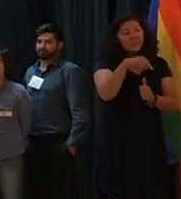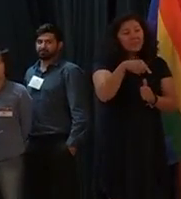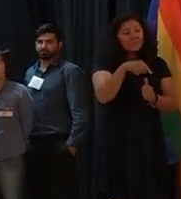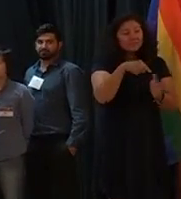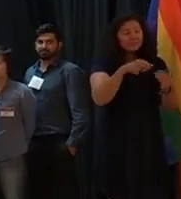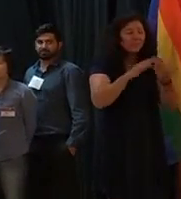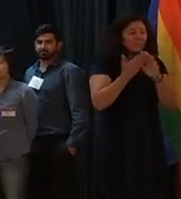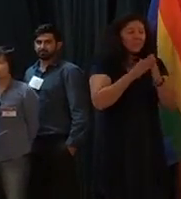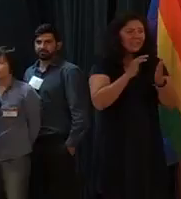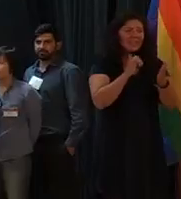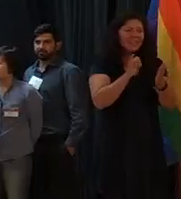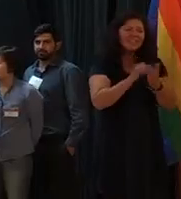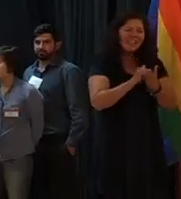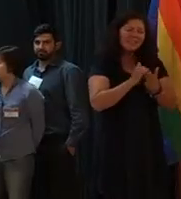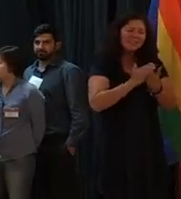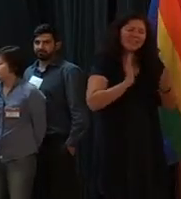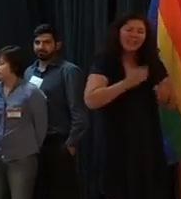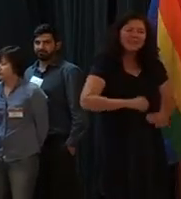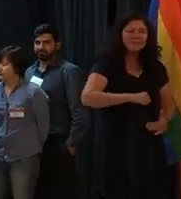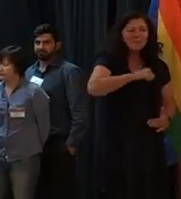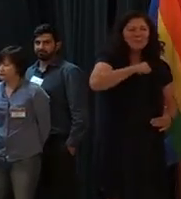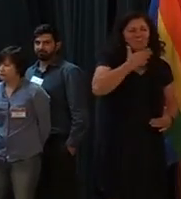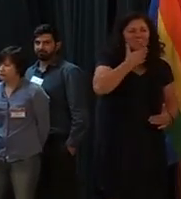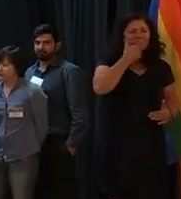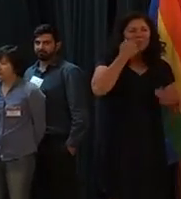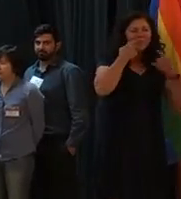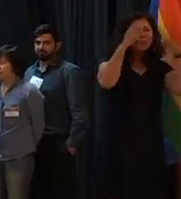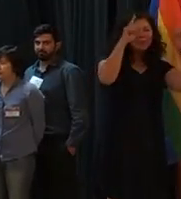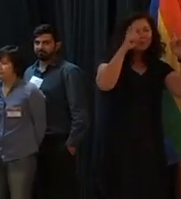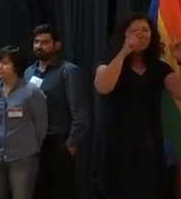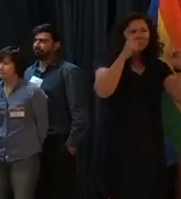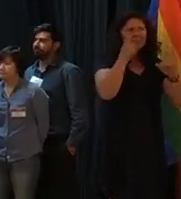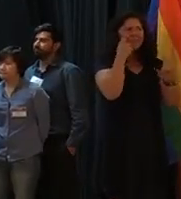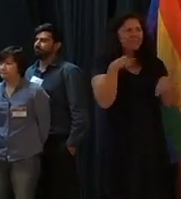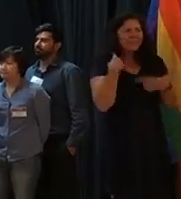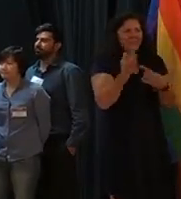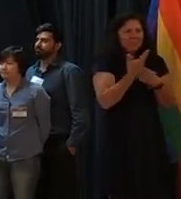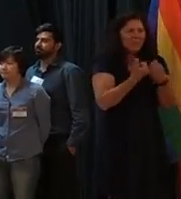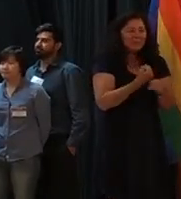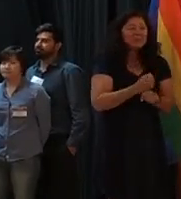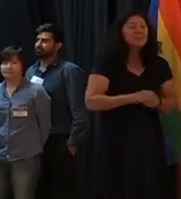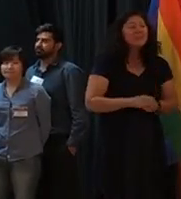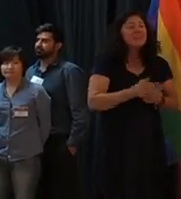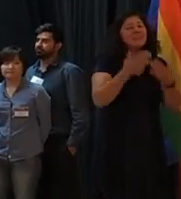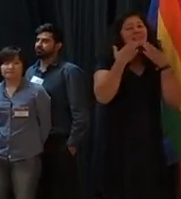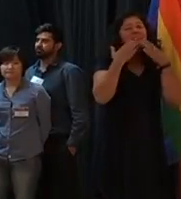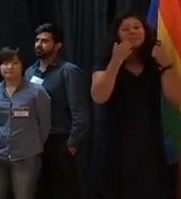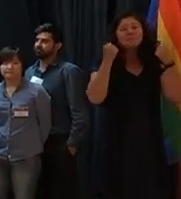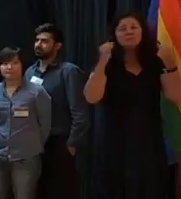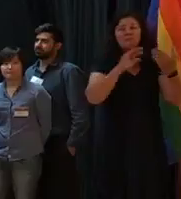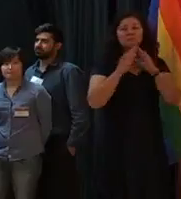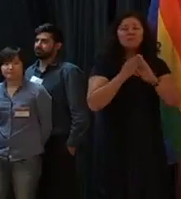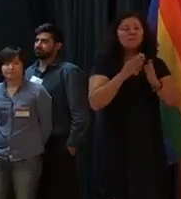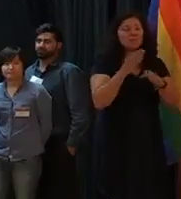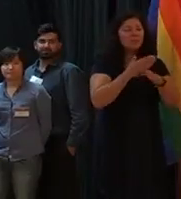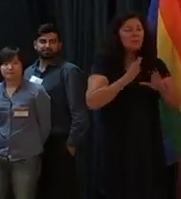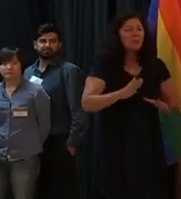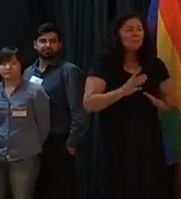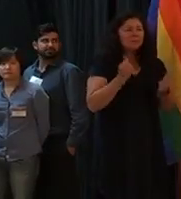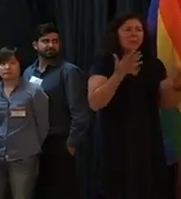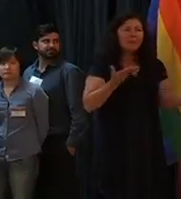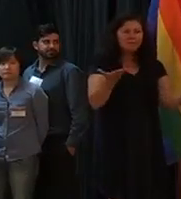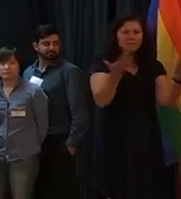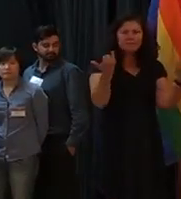proudest accomplishments, especially in the last few years. Thank you to our many strong community partners, many of whom are here